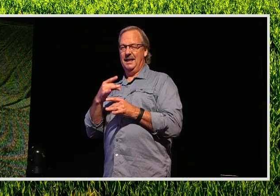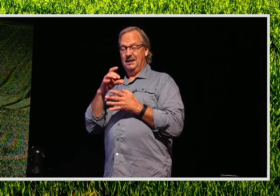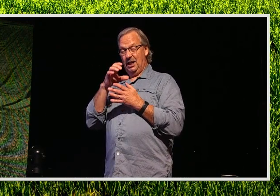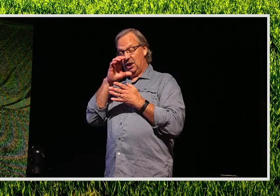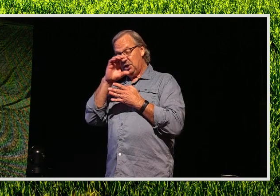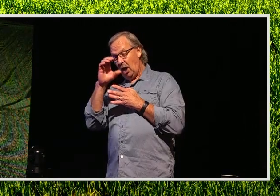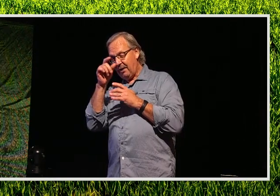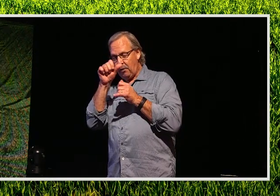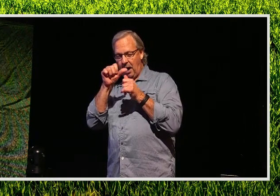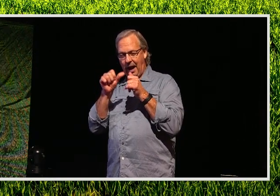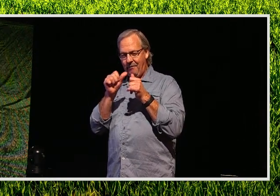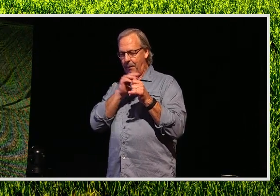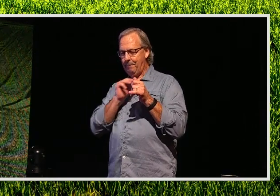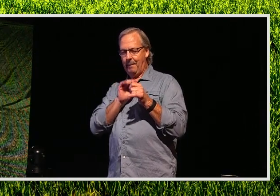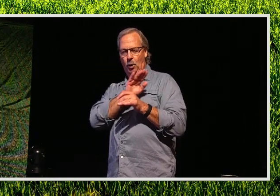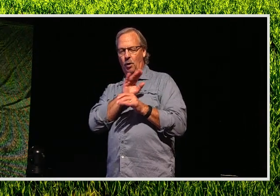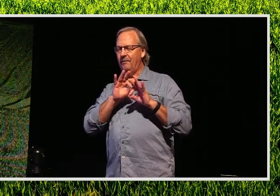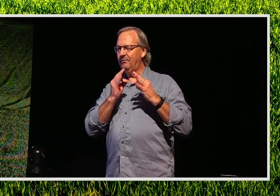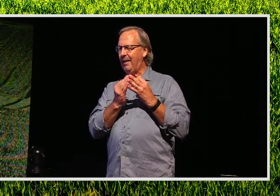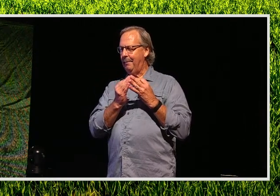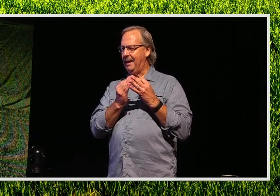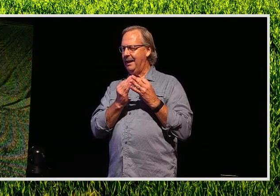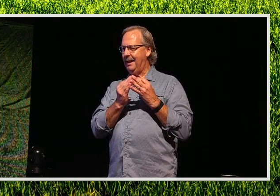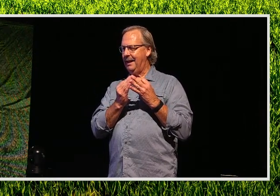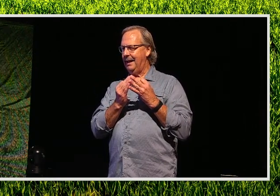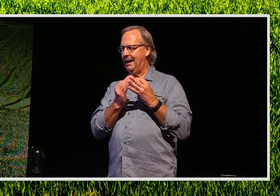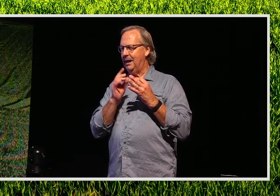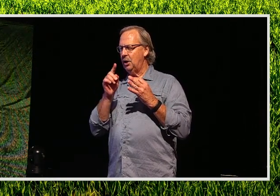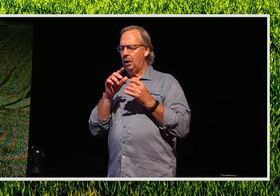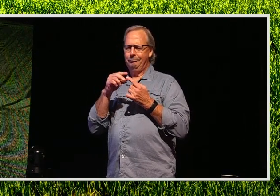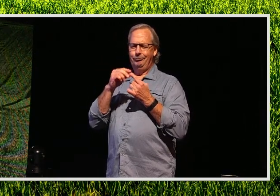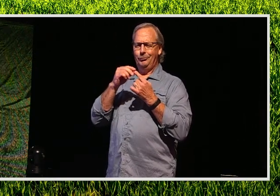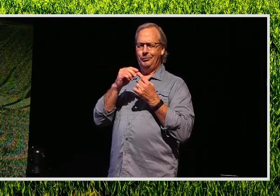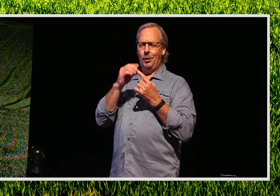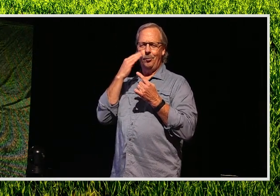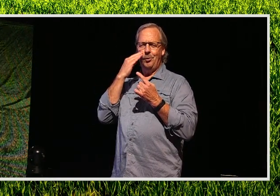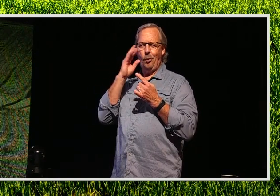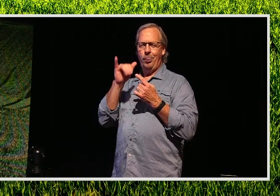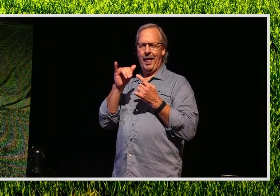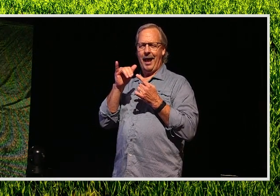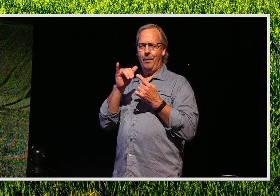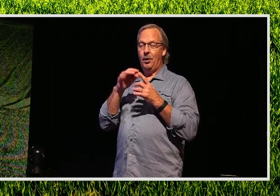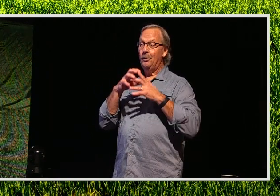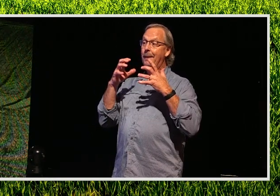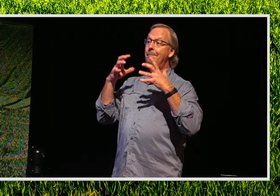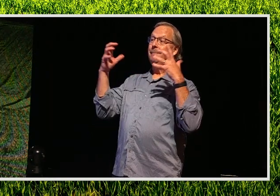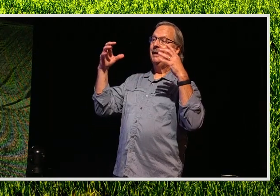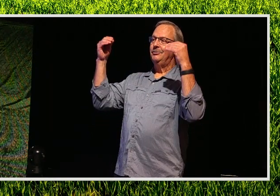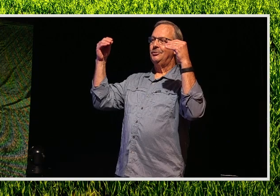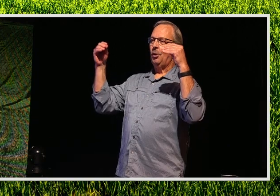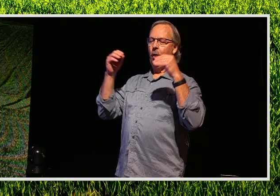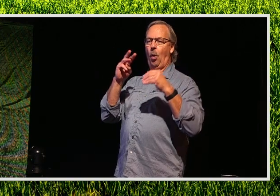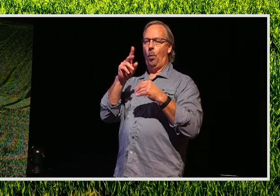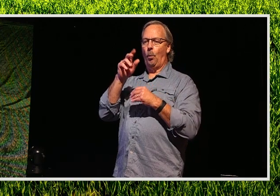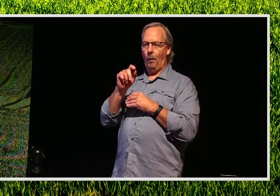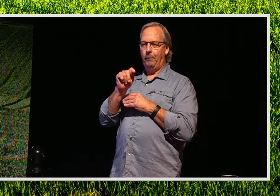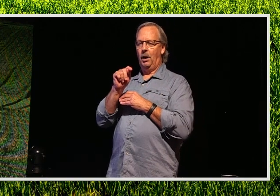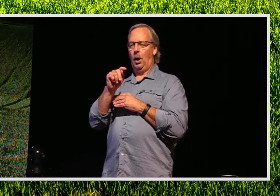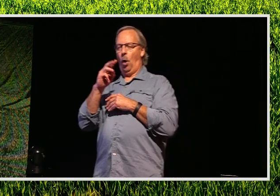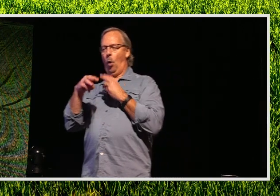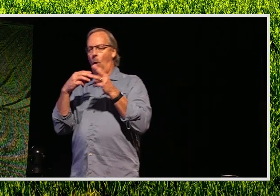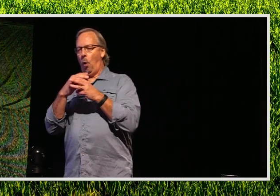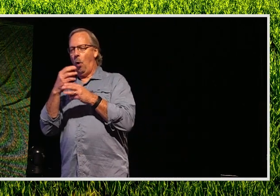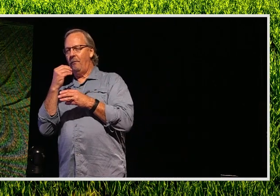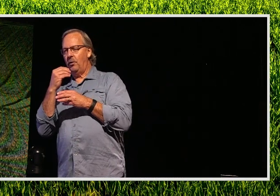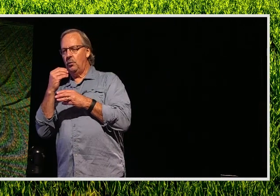every single member of her family. Now, our chocolate is super unique, and we know that because we've gotten into these big stores like Walmart and Whole Foods. We're in over